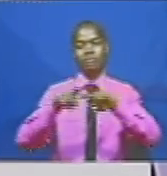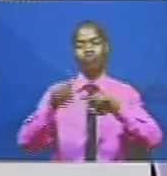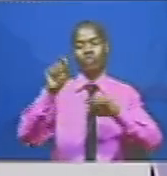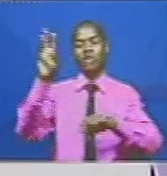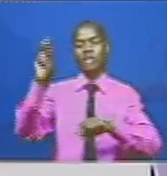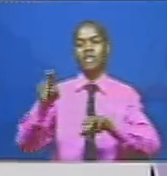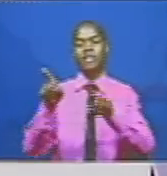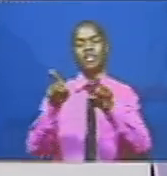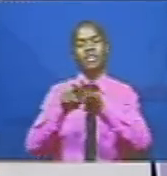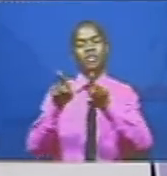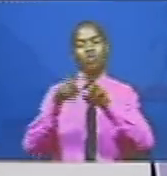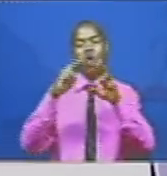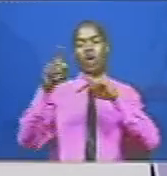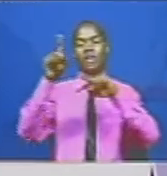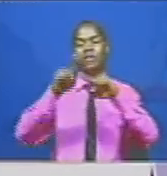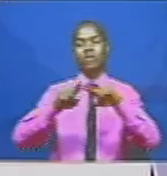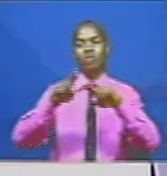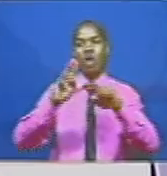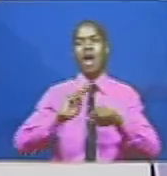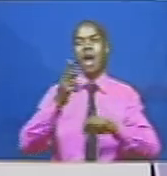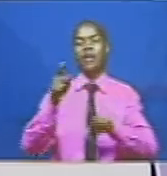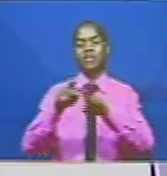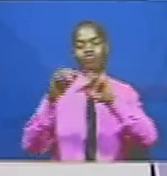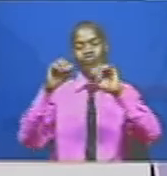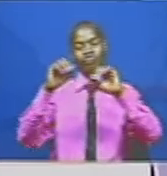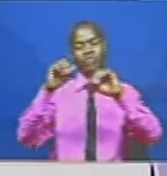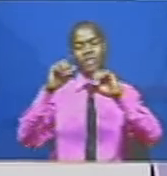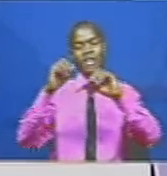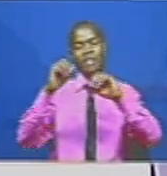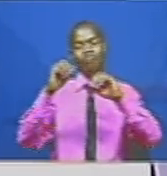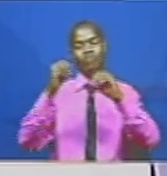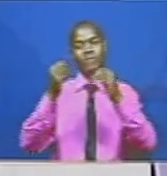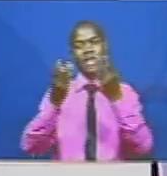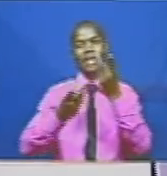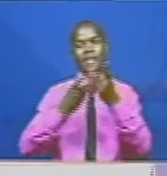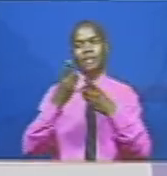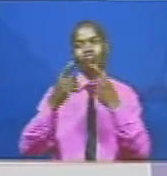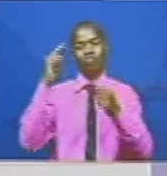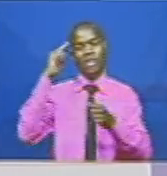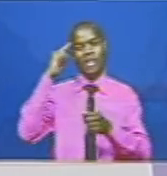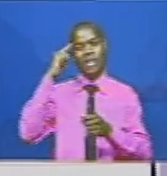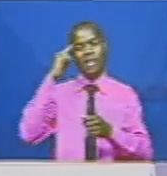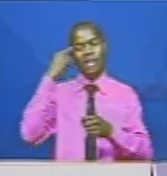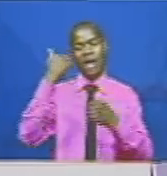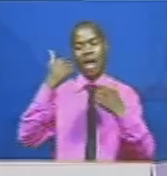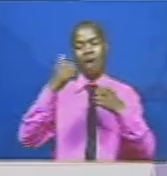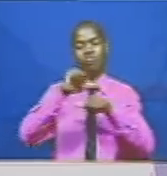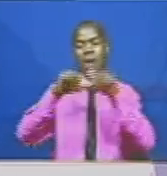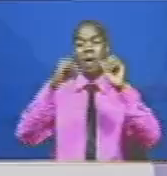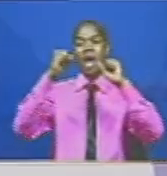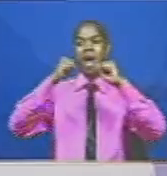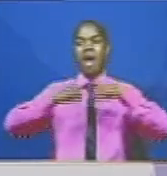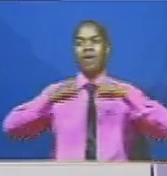depend on us. So they need to sit down and think about a mutual agreement or come up with a